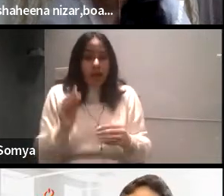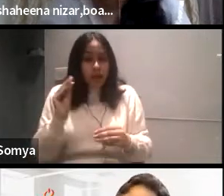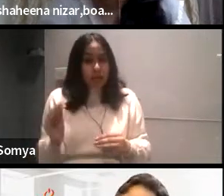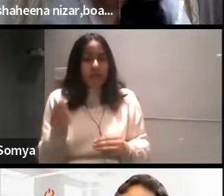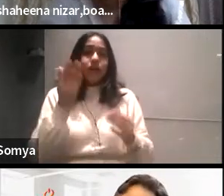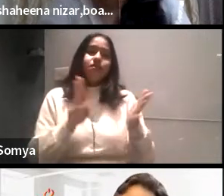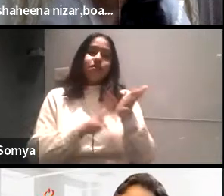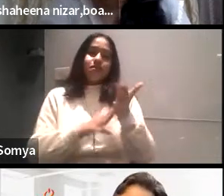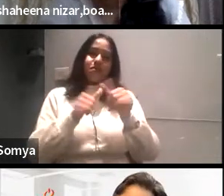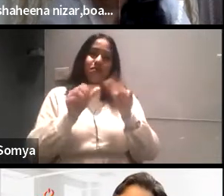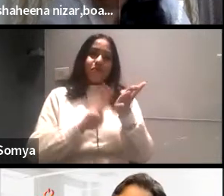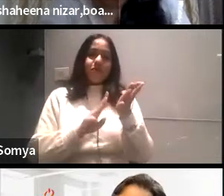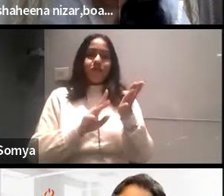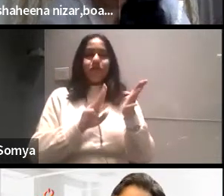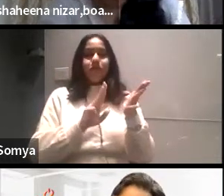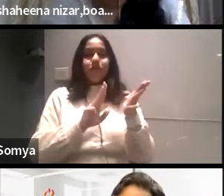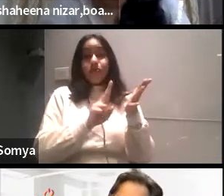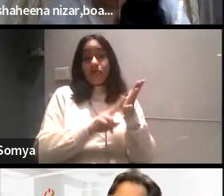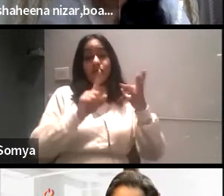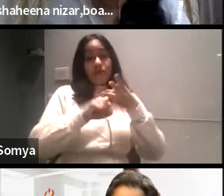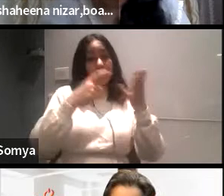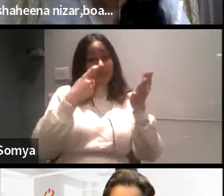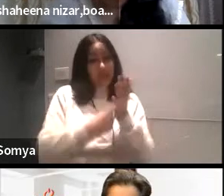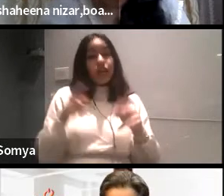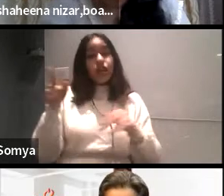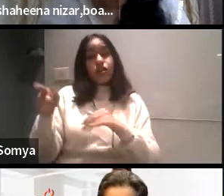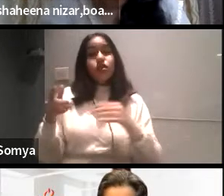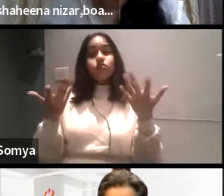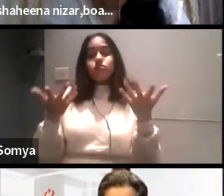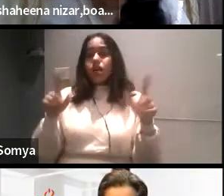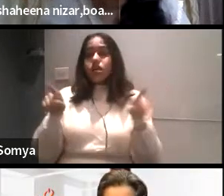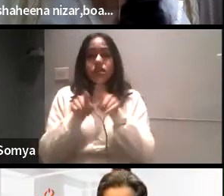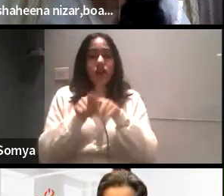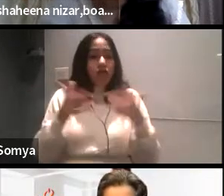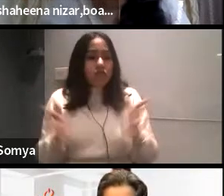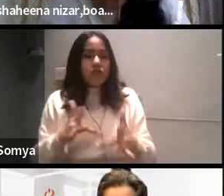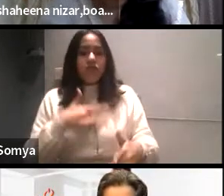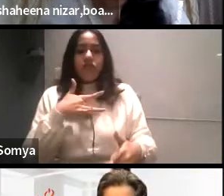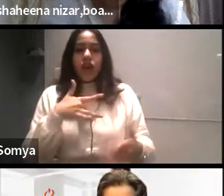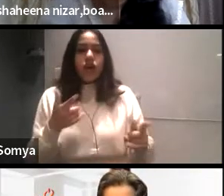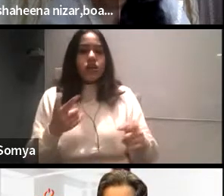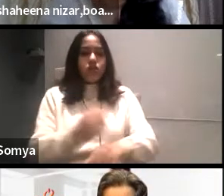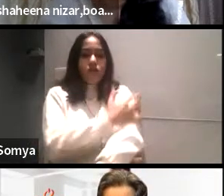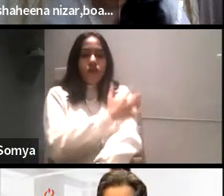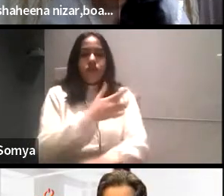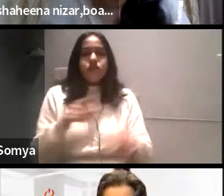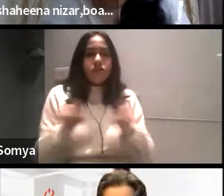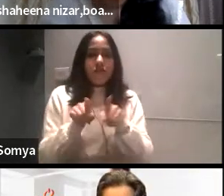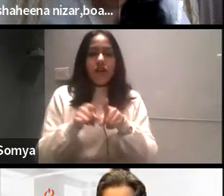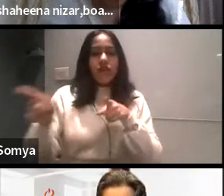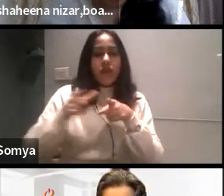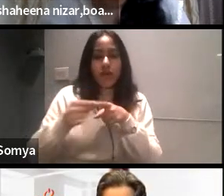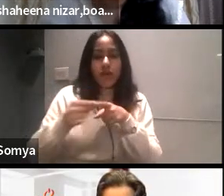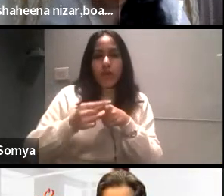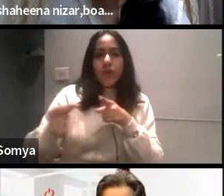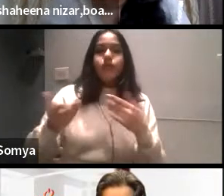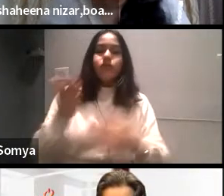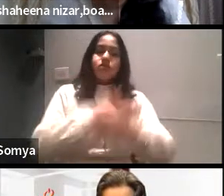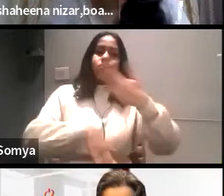thank you for always being a source of inspiration and a light of hope for Sarthak and for people with